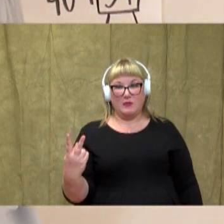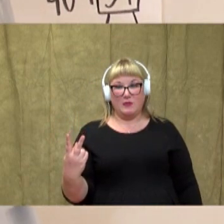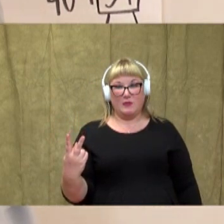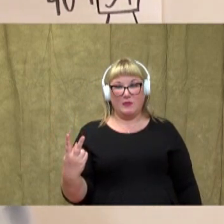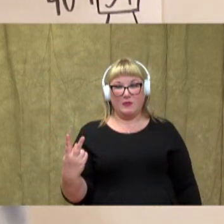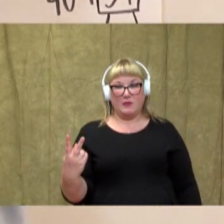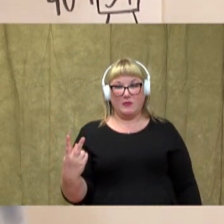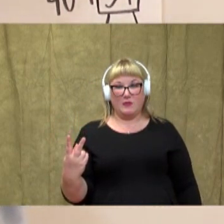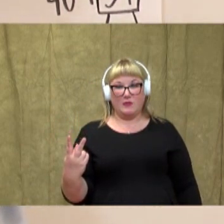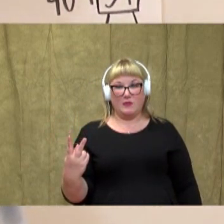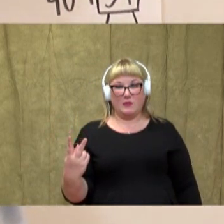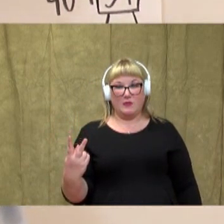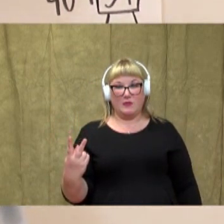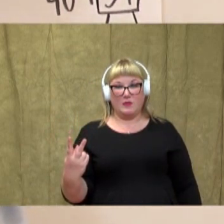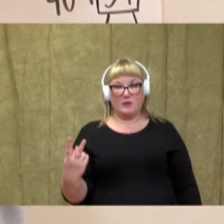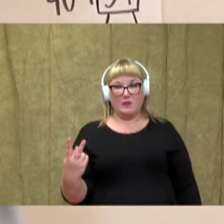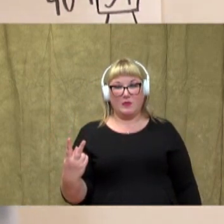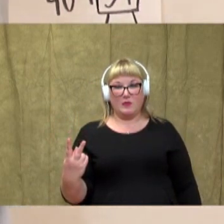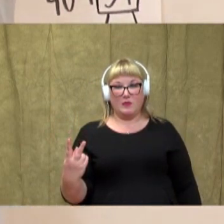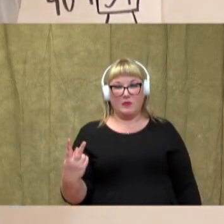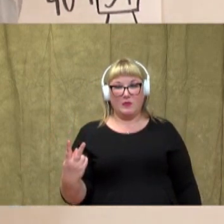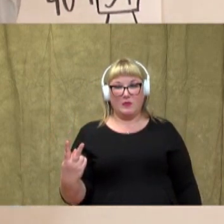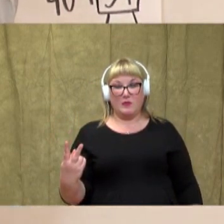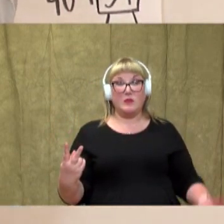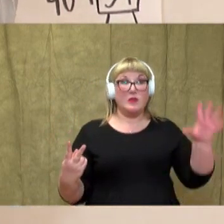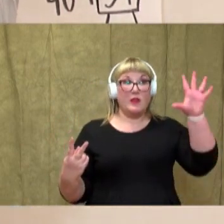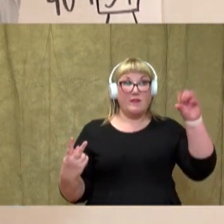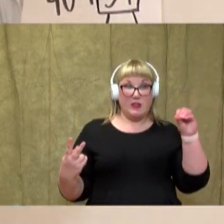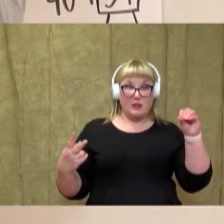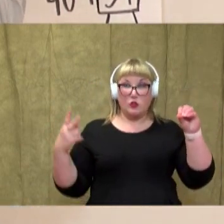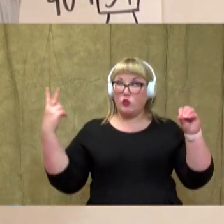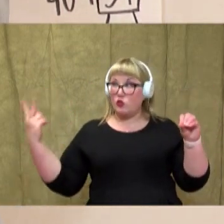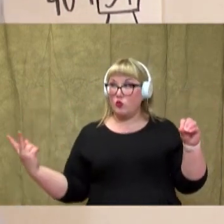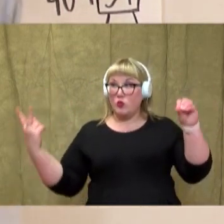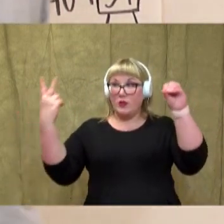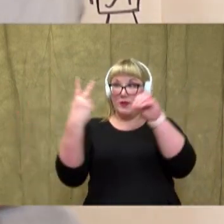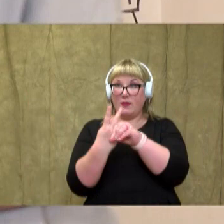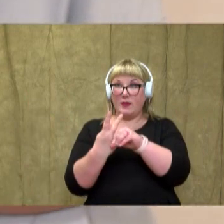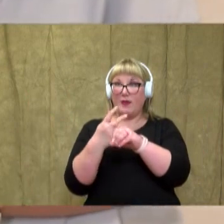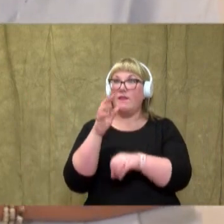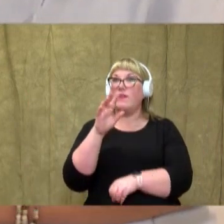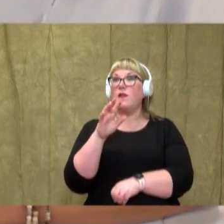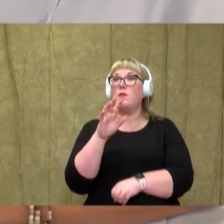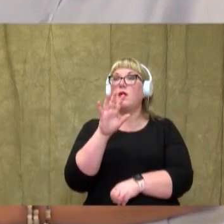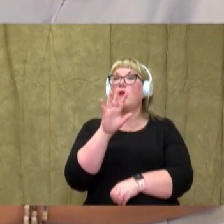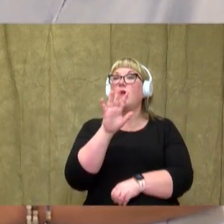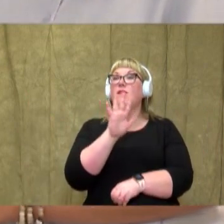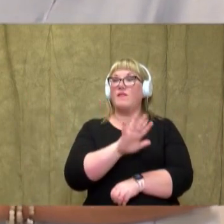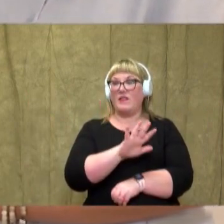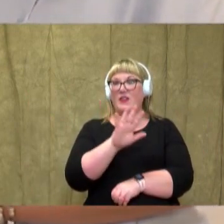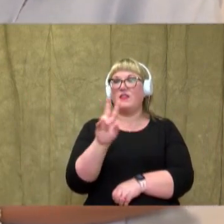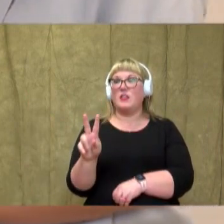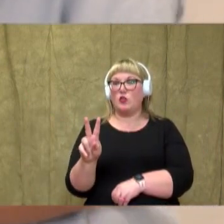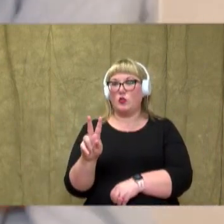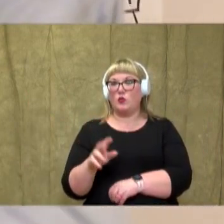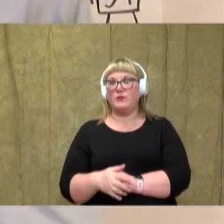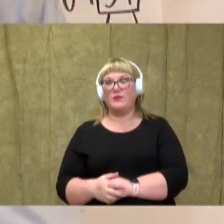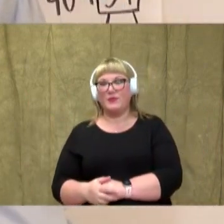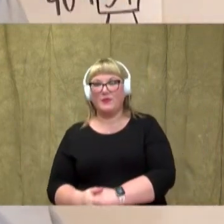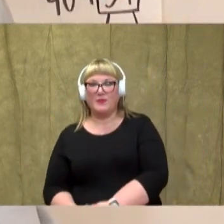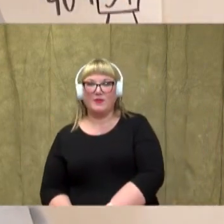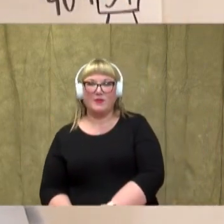So we're going to put 2 on our equation. 50 plus 2 gives us the sum